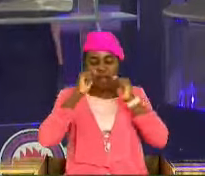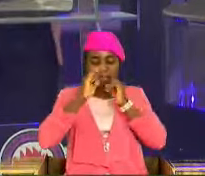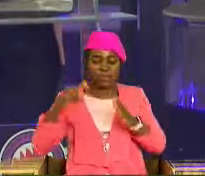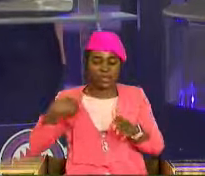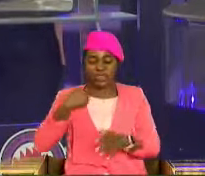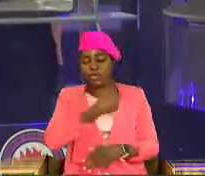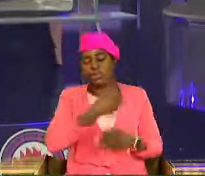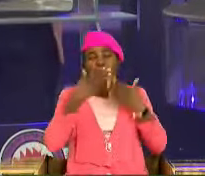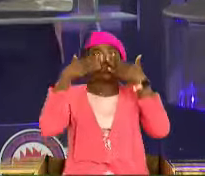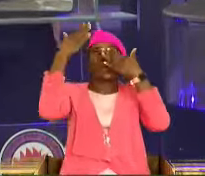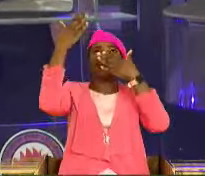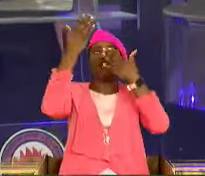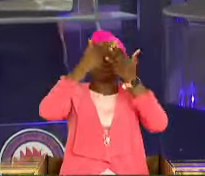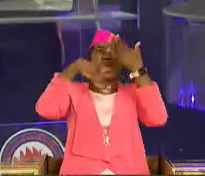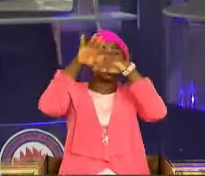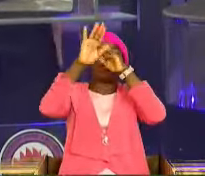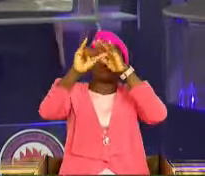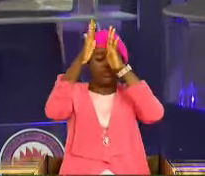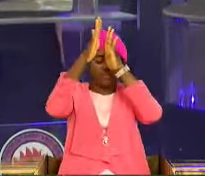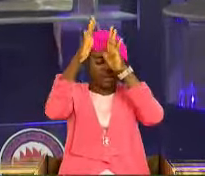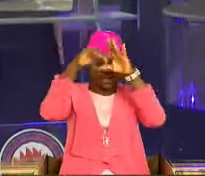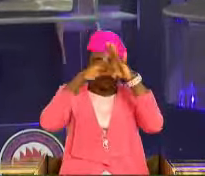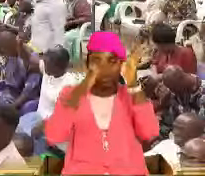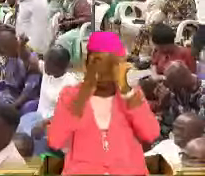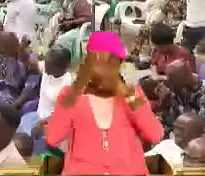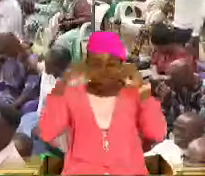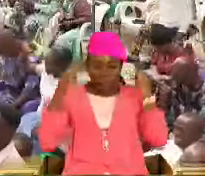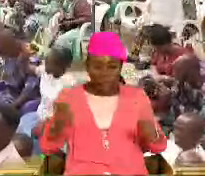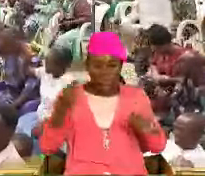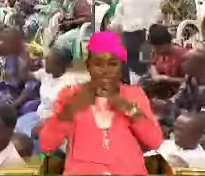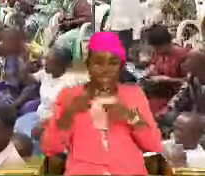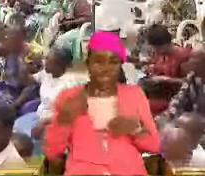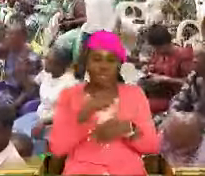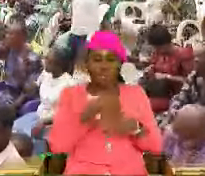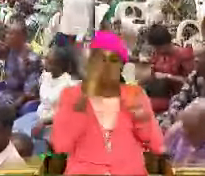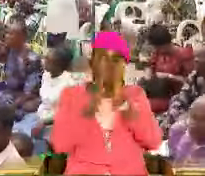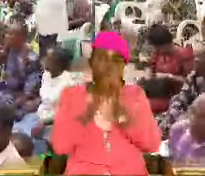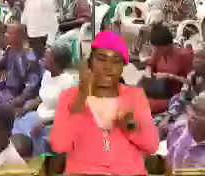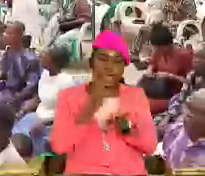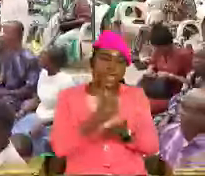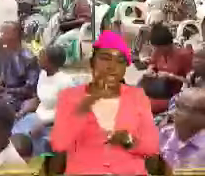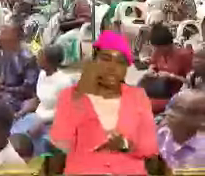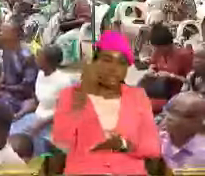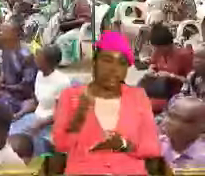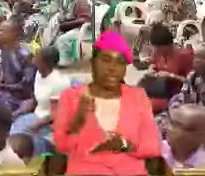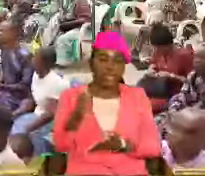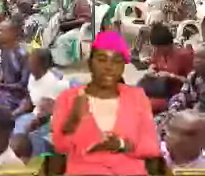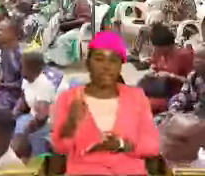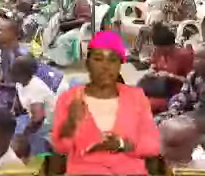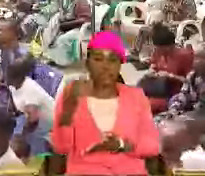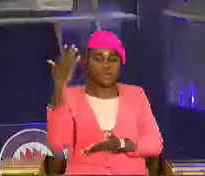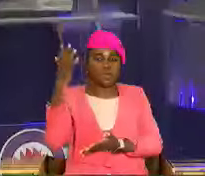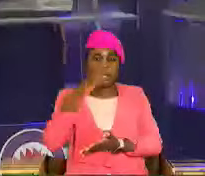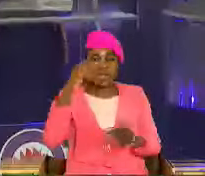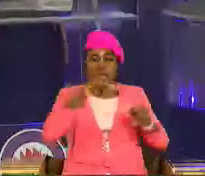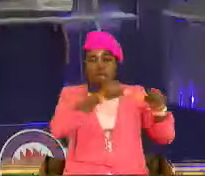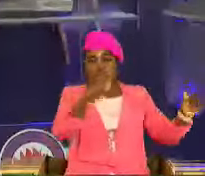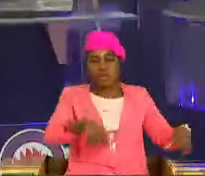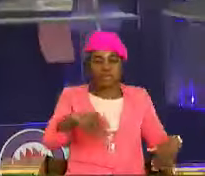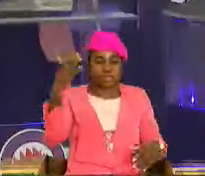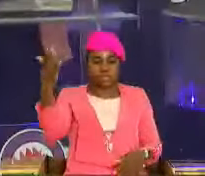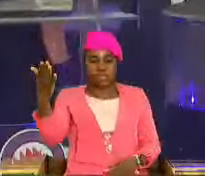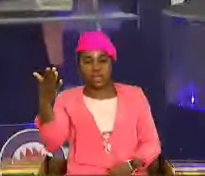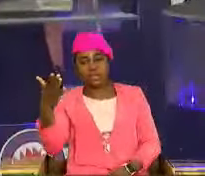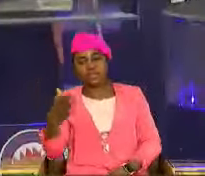heavenly father in Jesus mighty name we pray there are boxes very close to